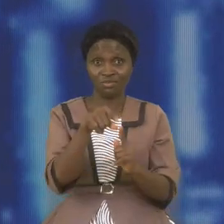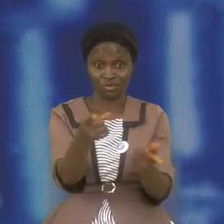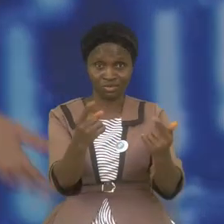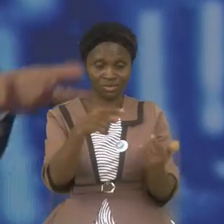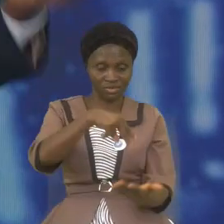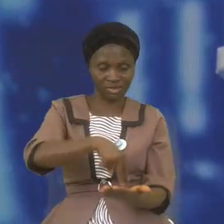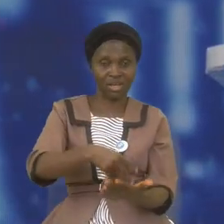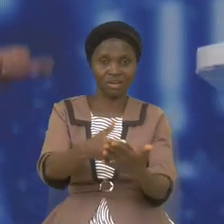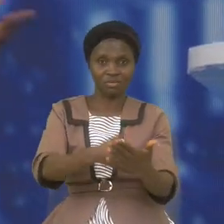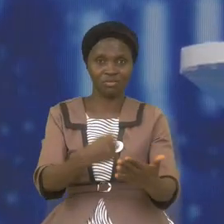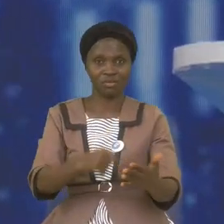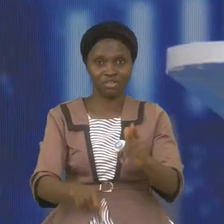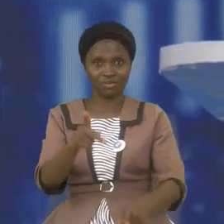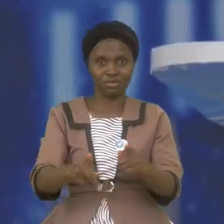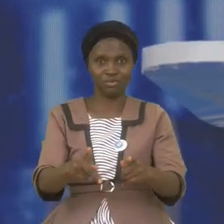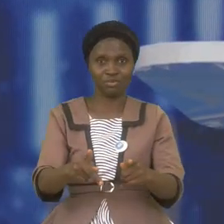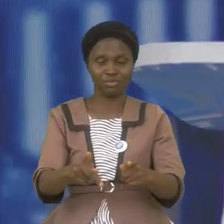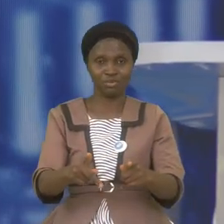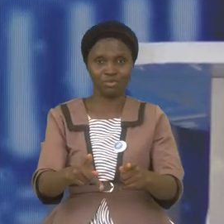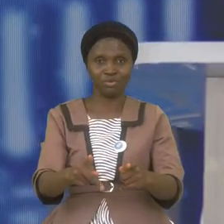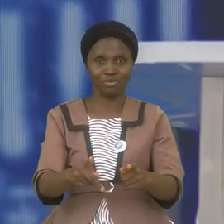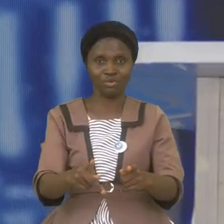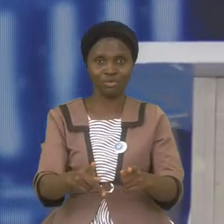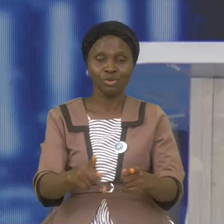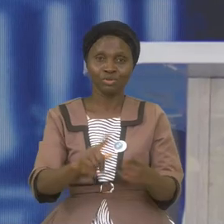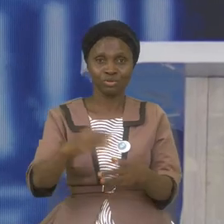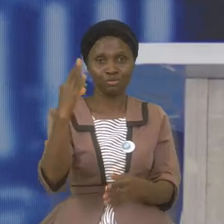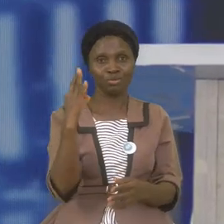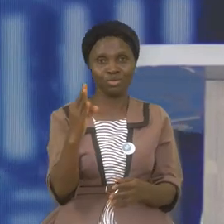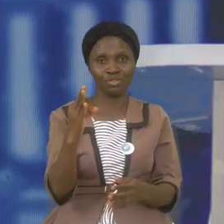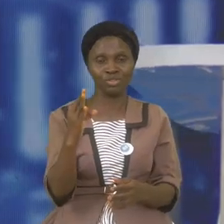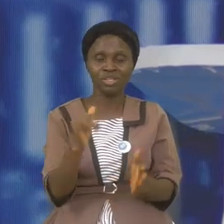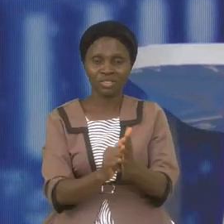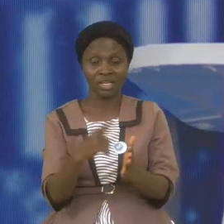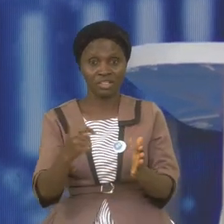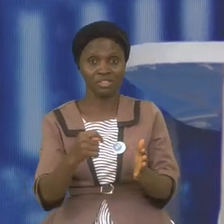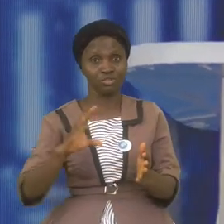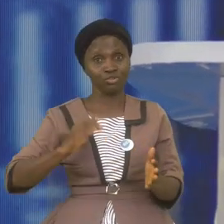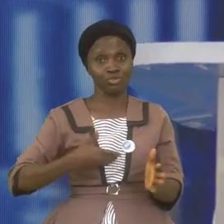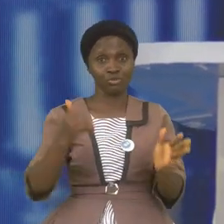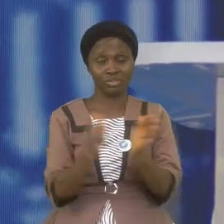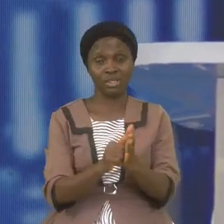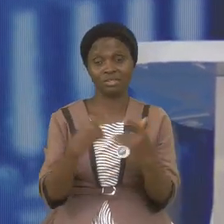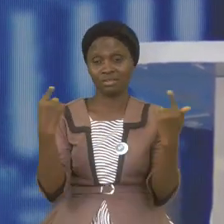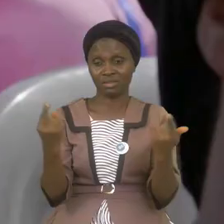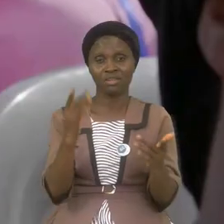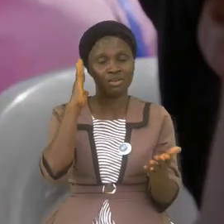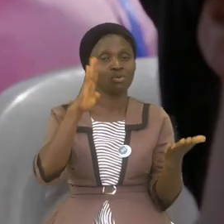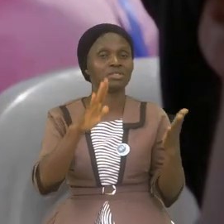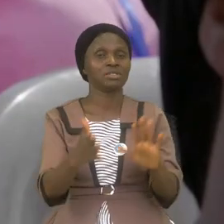the soul that sinneth, it shall die. Are you able to say that when you see those great personalities